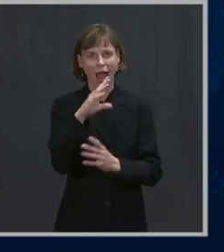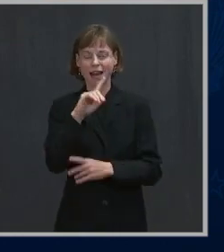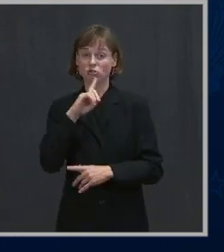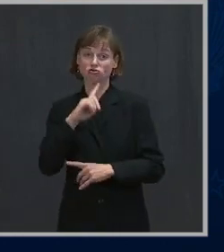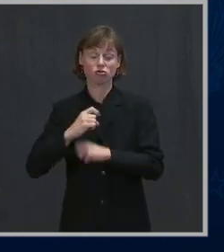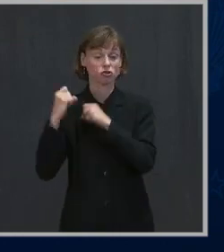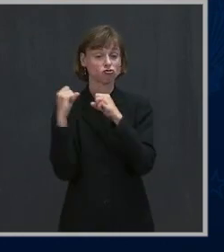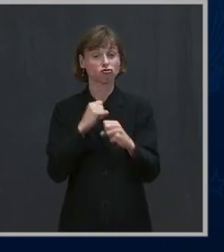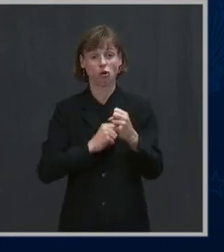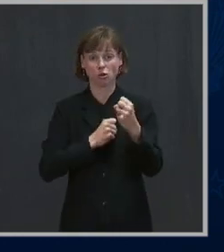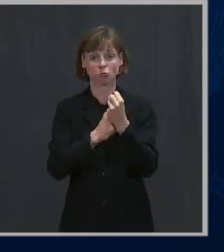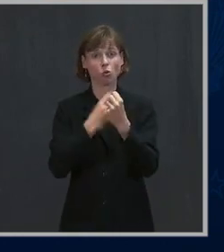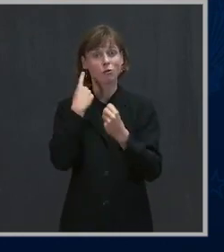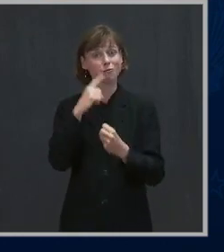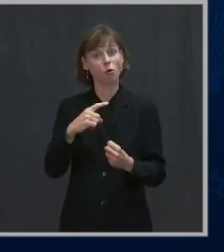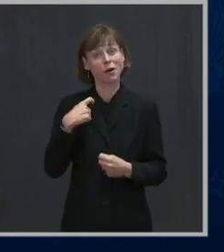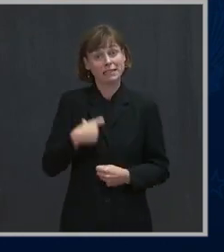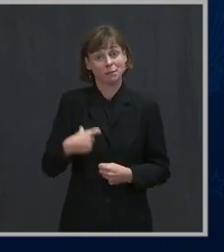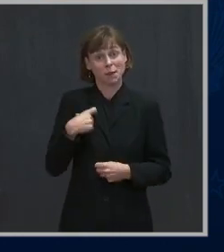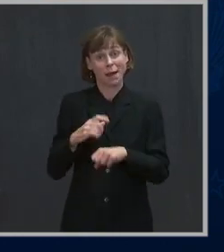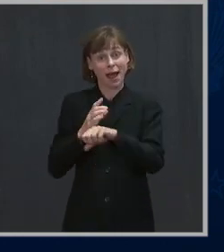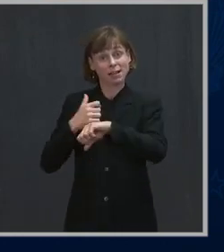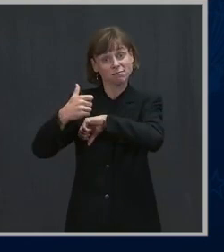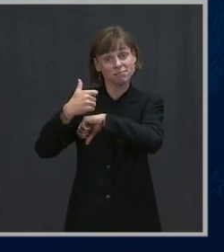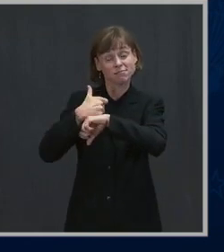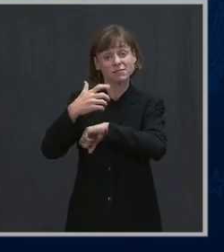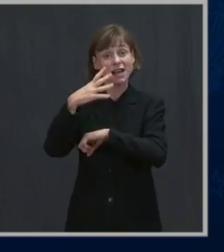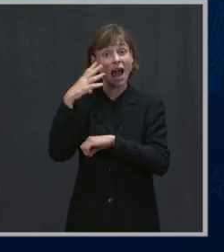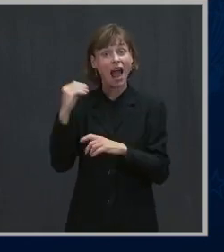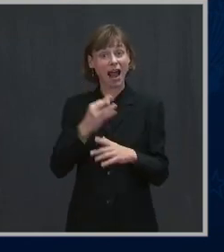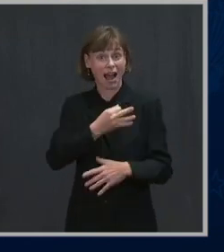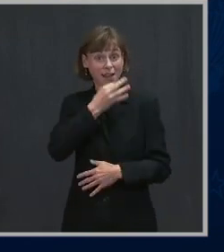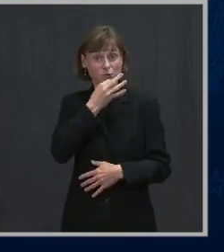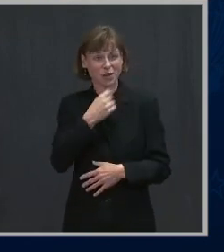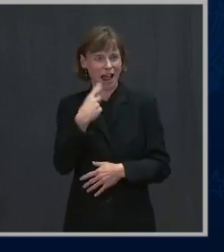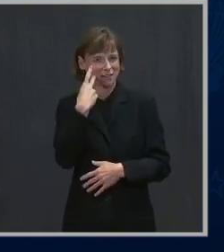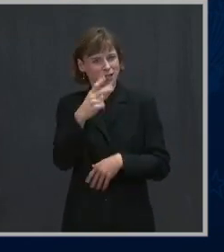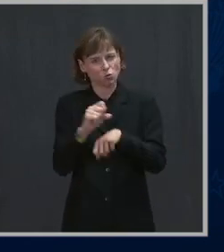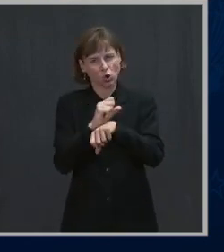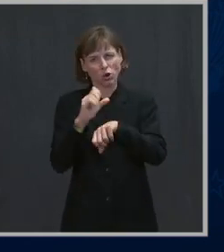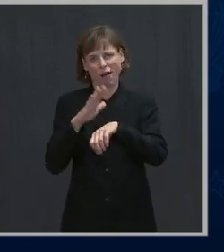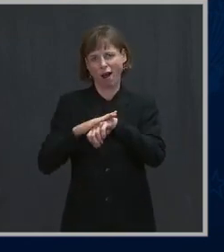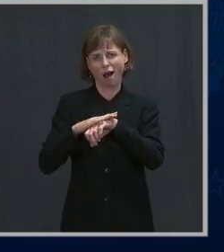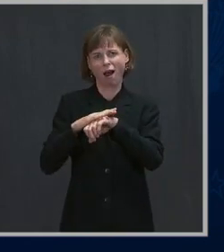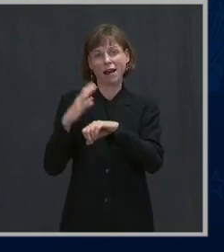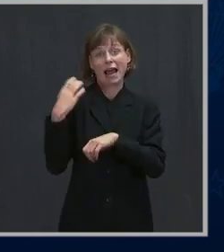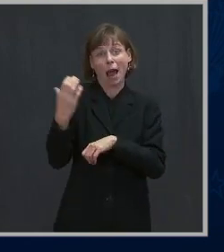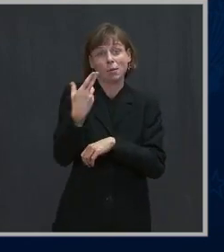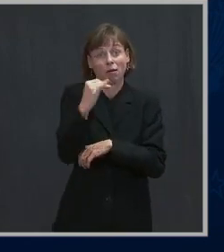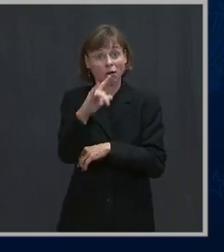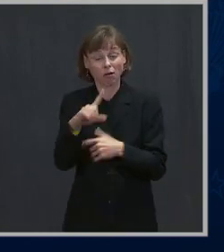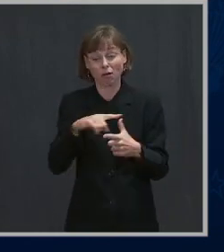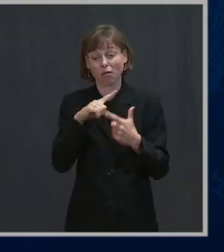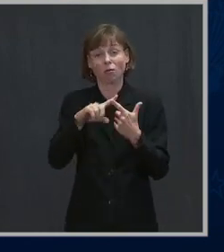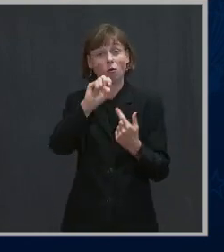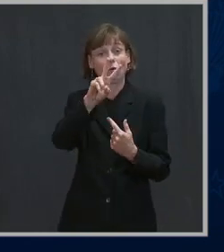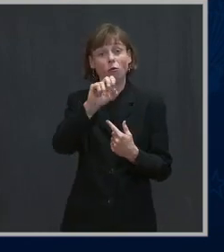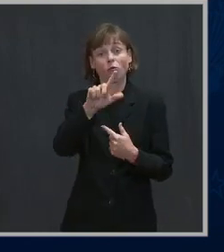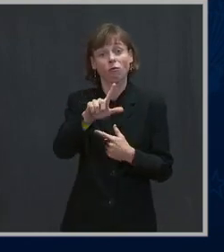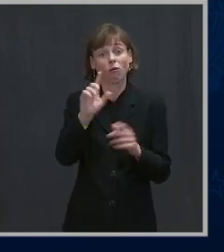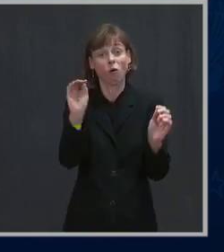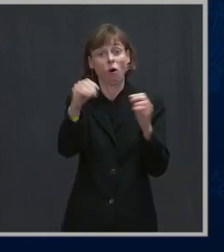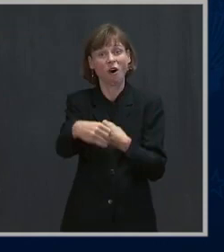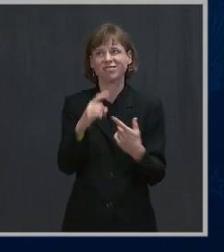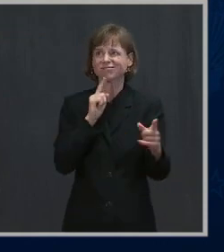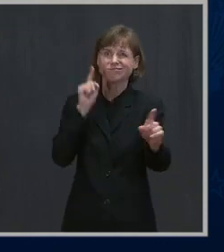diplomats and development experts i've seen him on the hill in the oval office in distant world capitals from